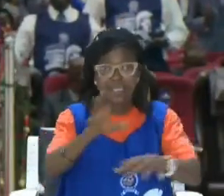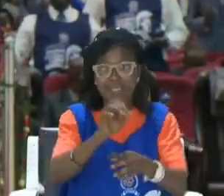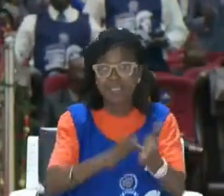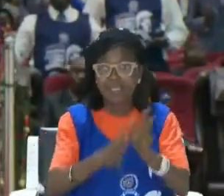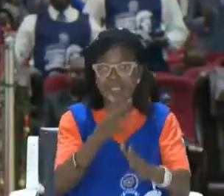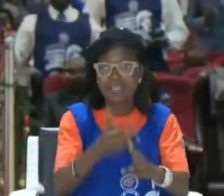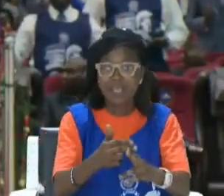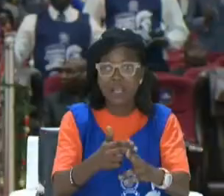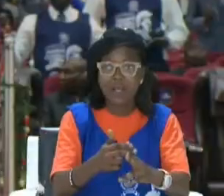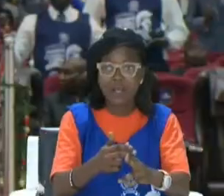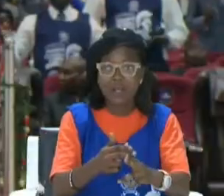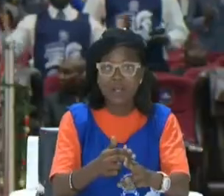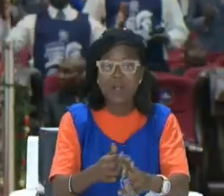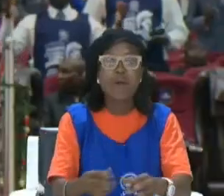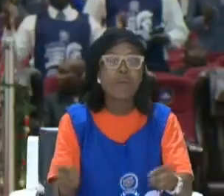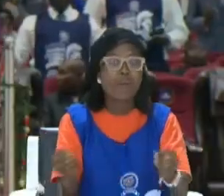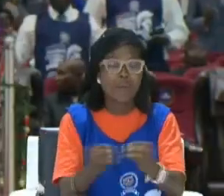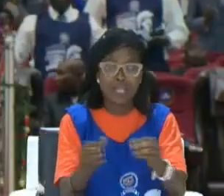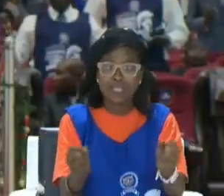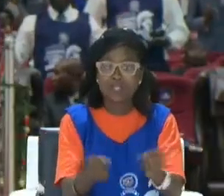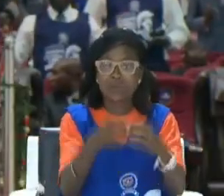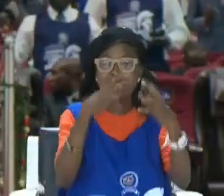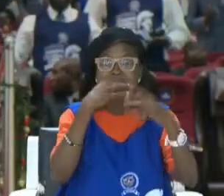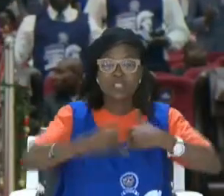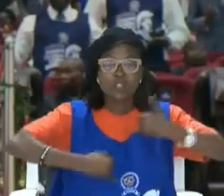More than sufficient joy.